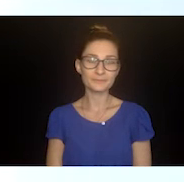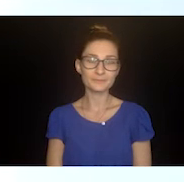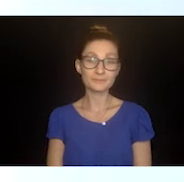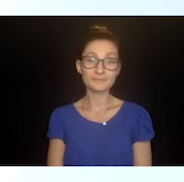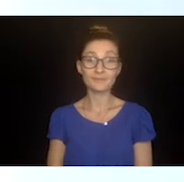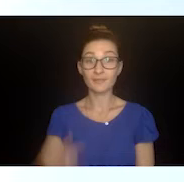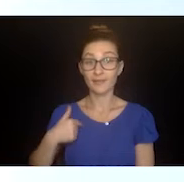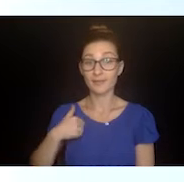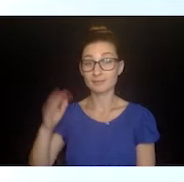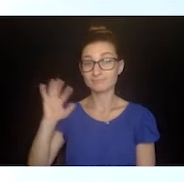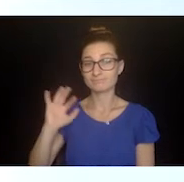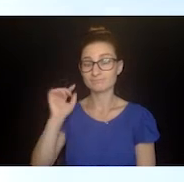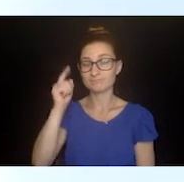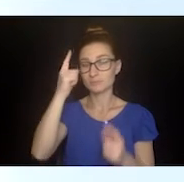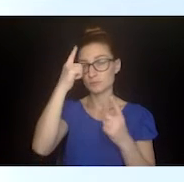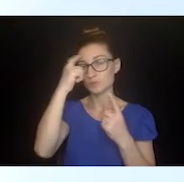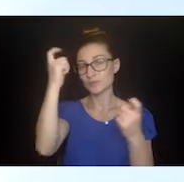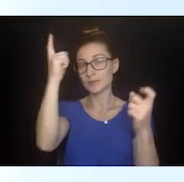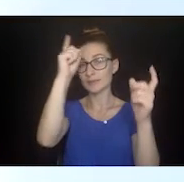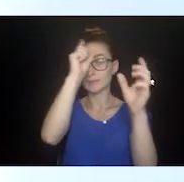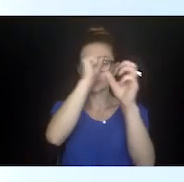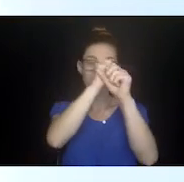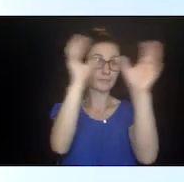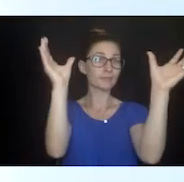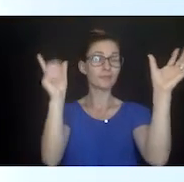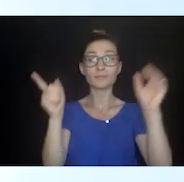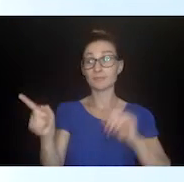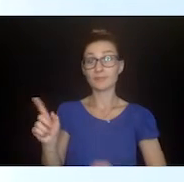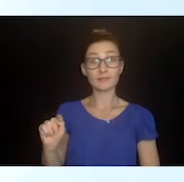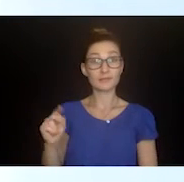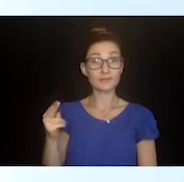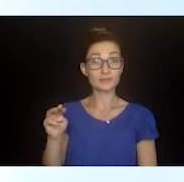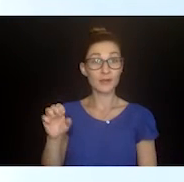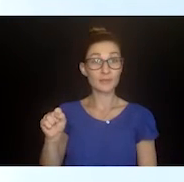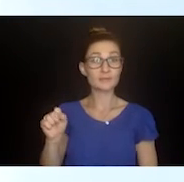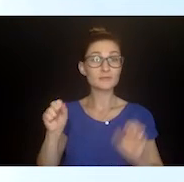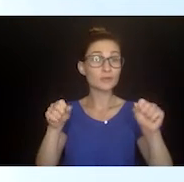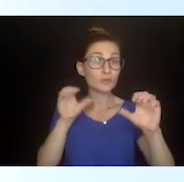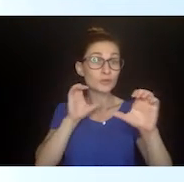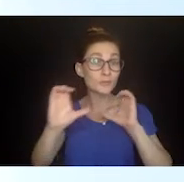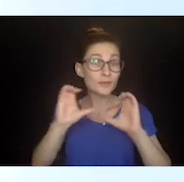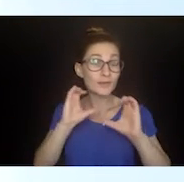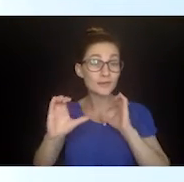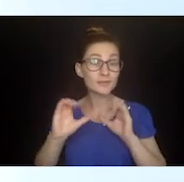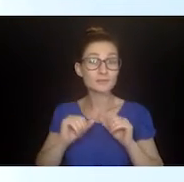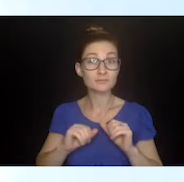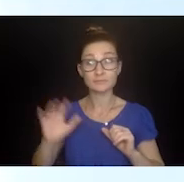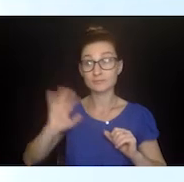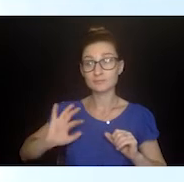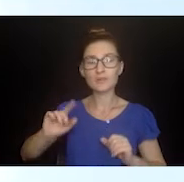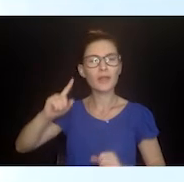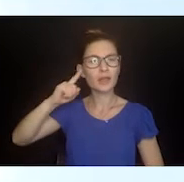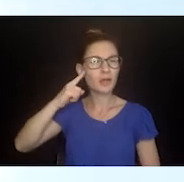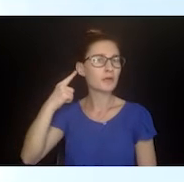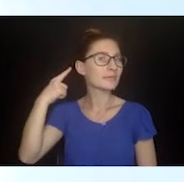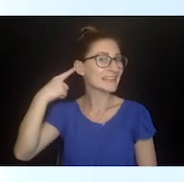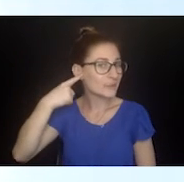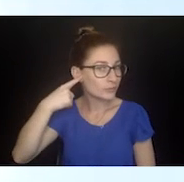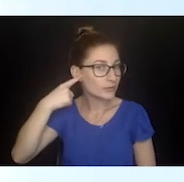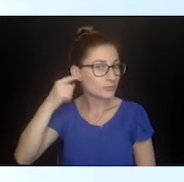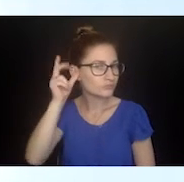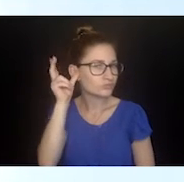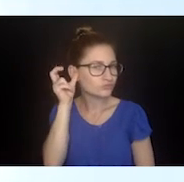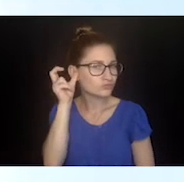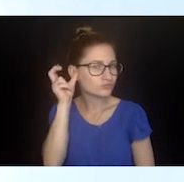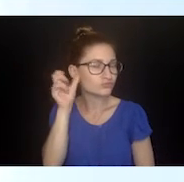I had a dream that Thomas would be able to communicate. Well, initially I thought it was about hearing.